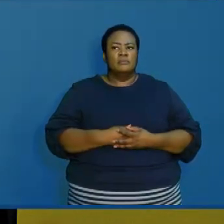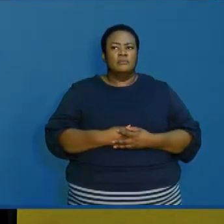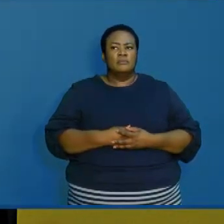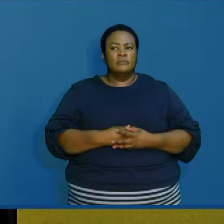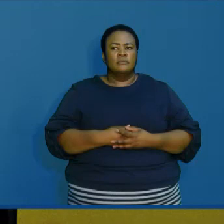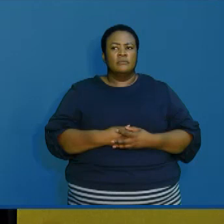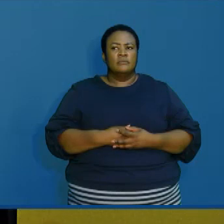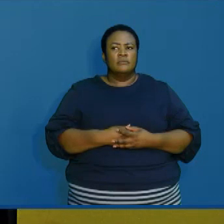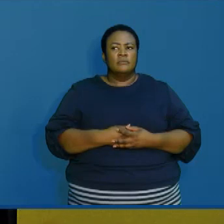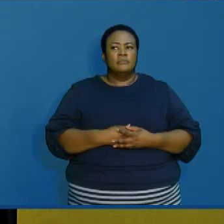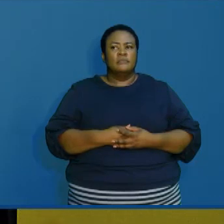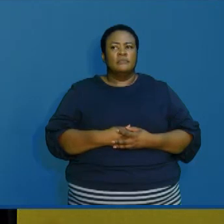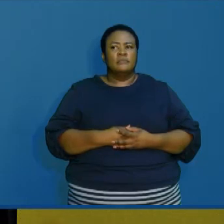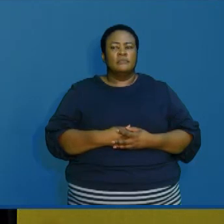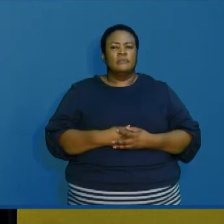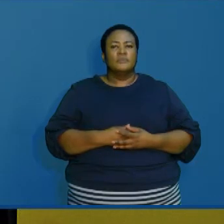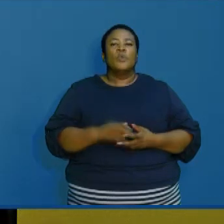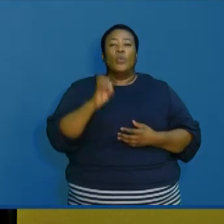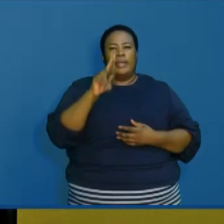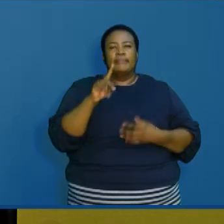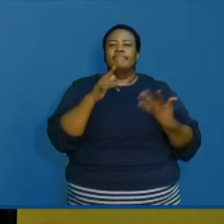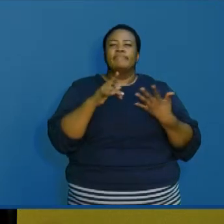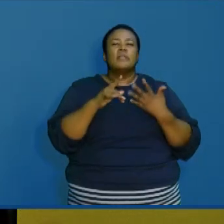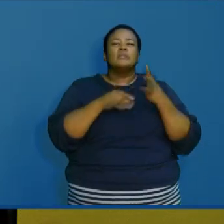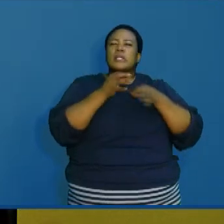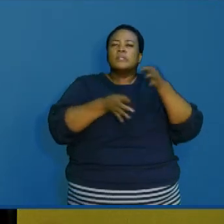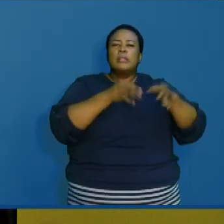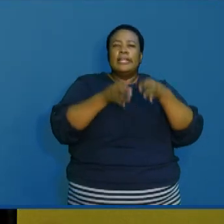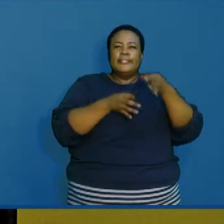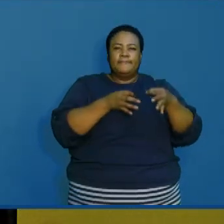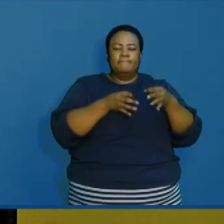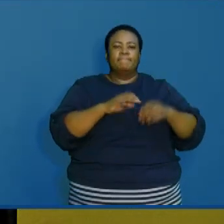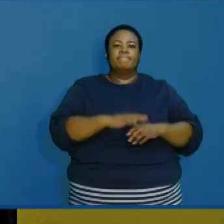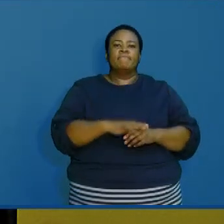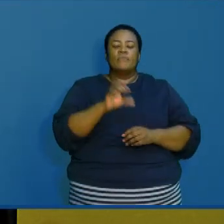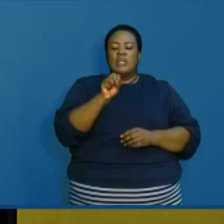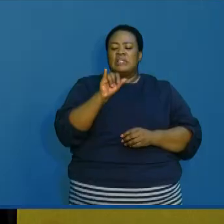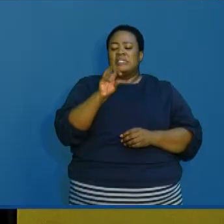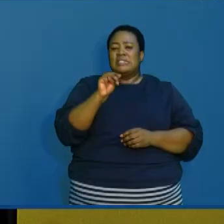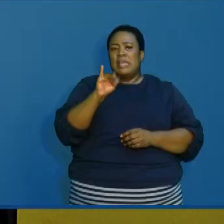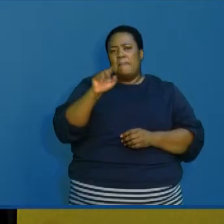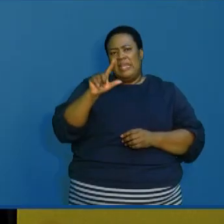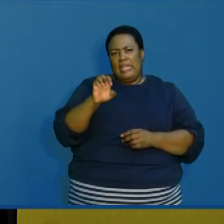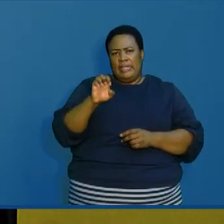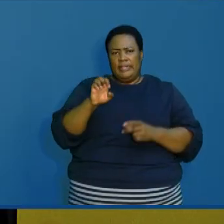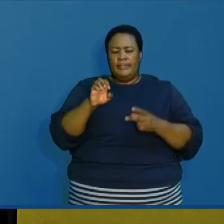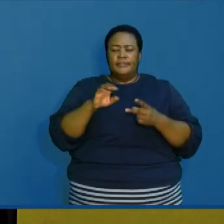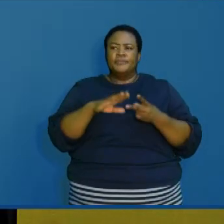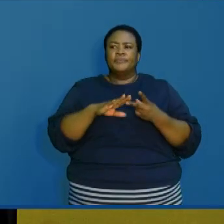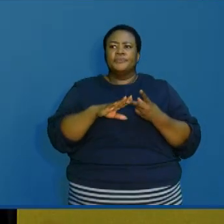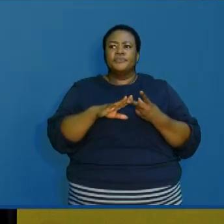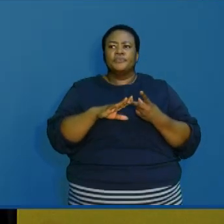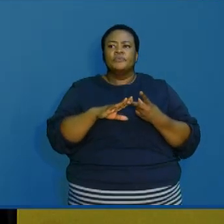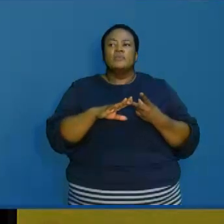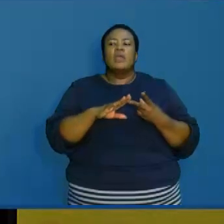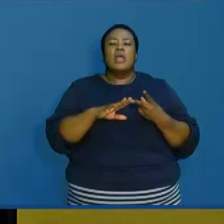Okay. Let's explain simile. Simile and metaphor are what we call the